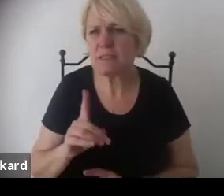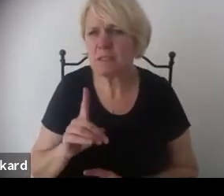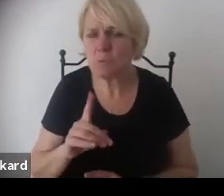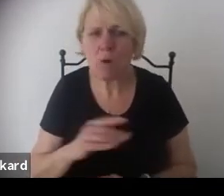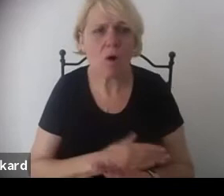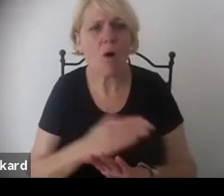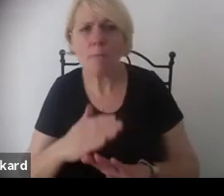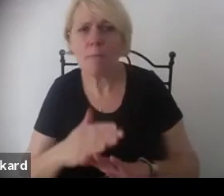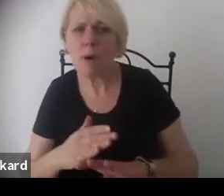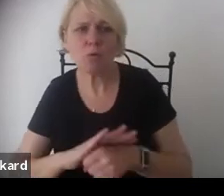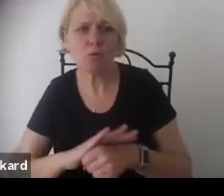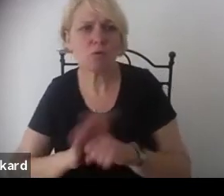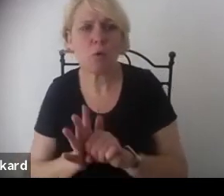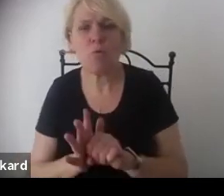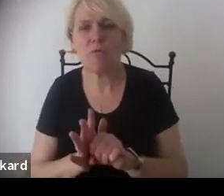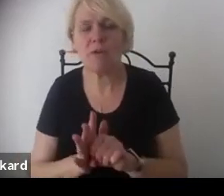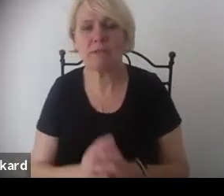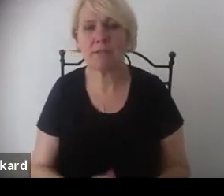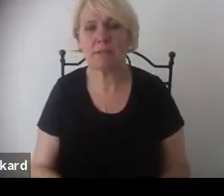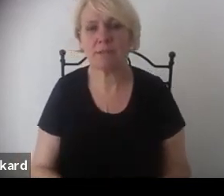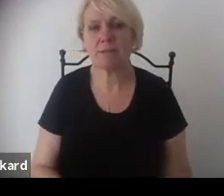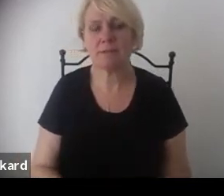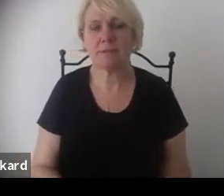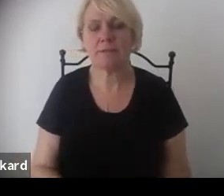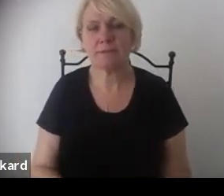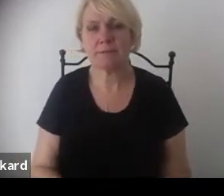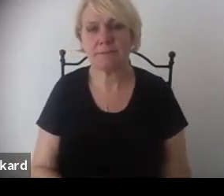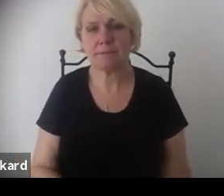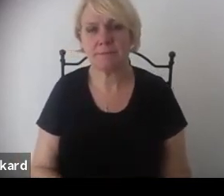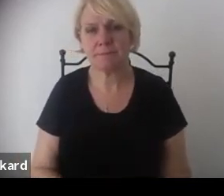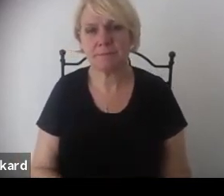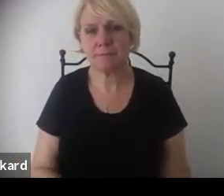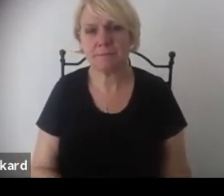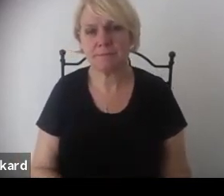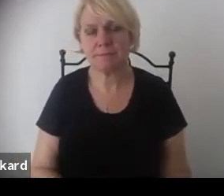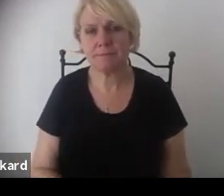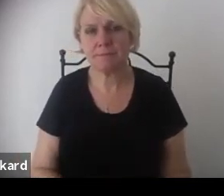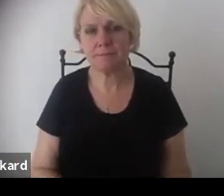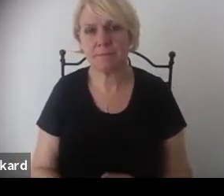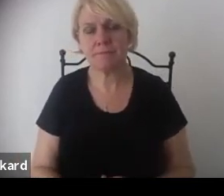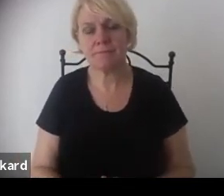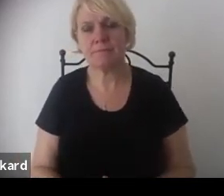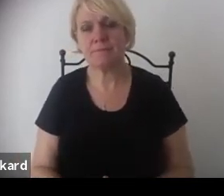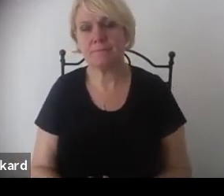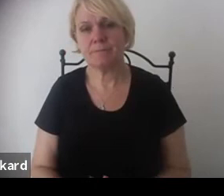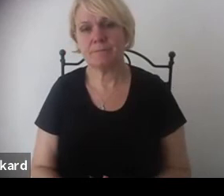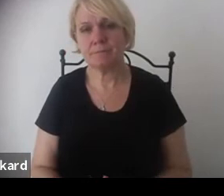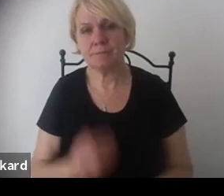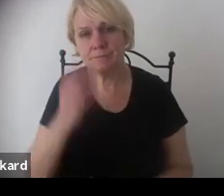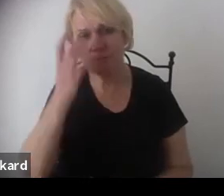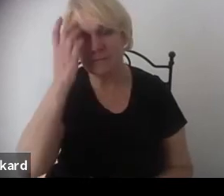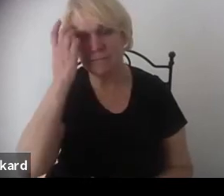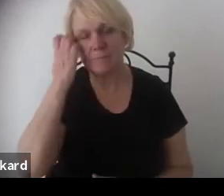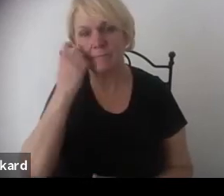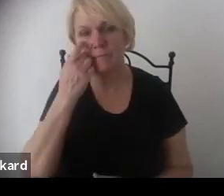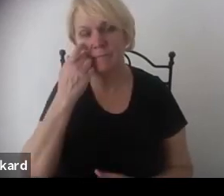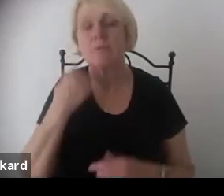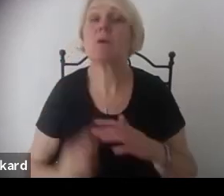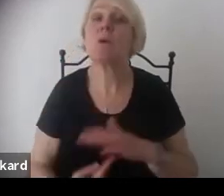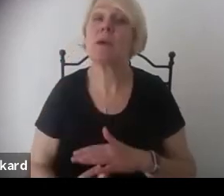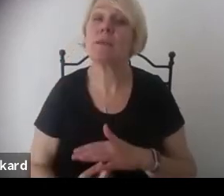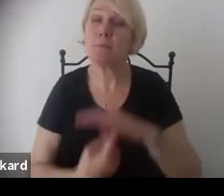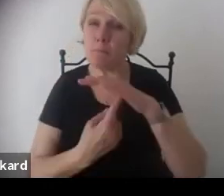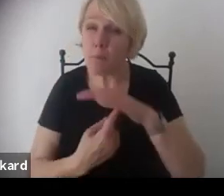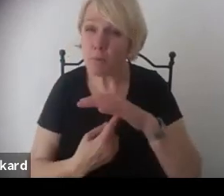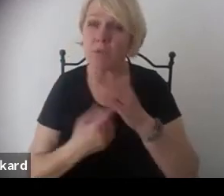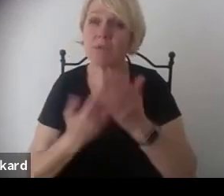post-COVID era, I guess, for lack of a better word. But again, I think it's very important to keep this open channel with